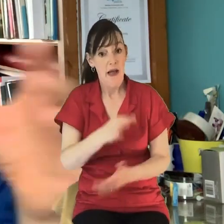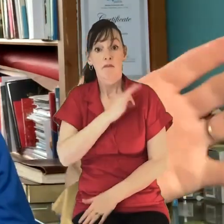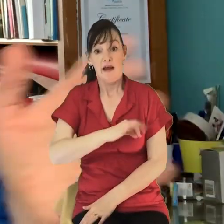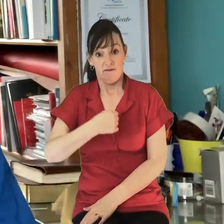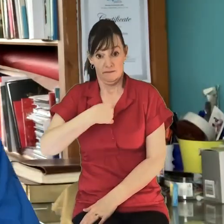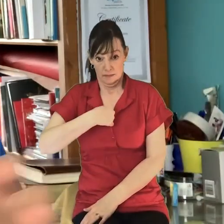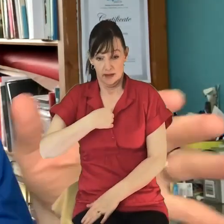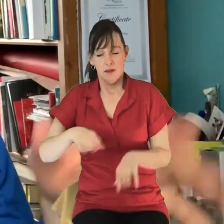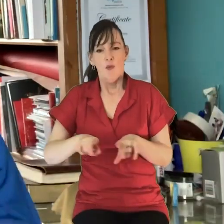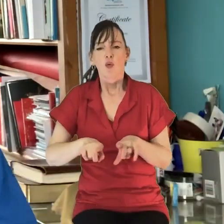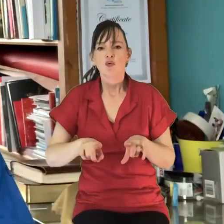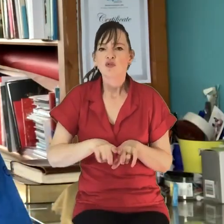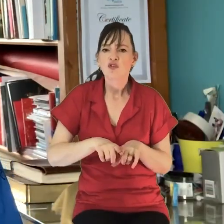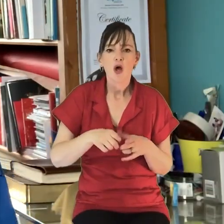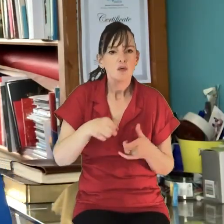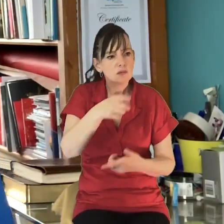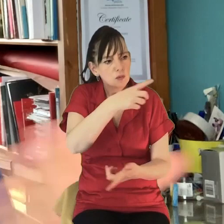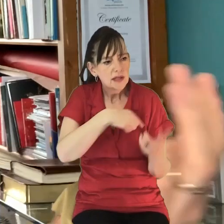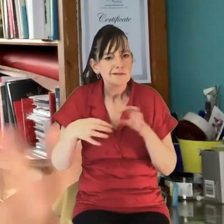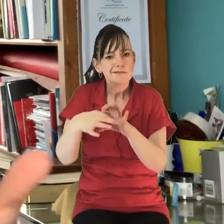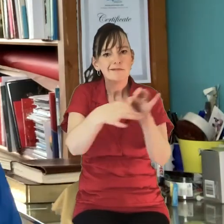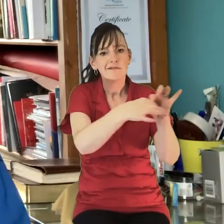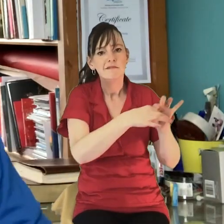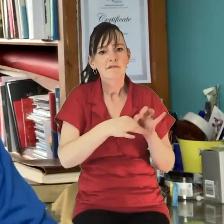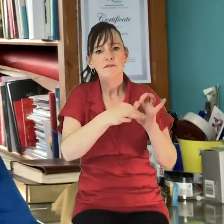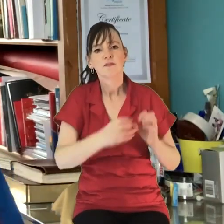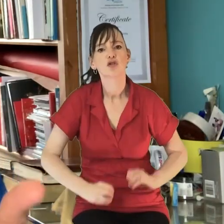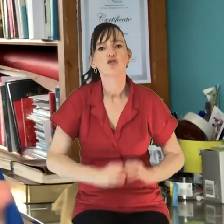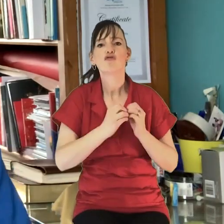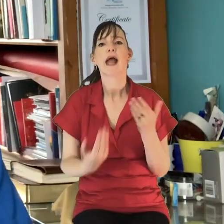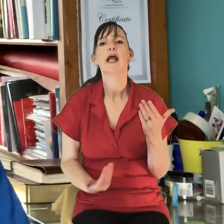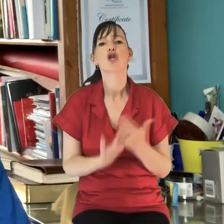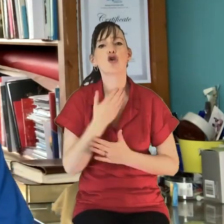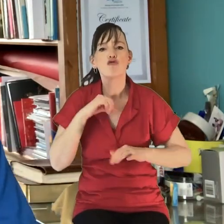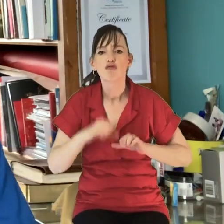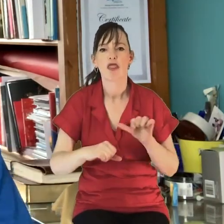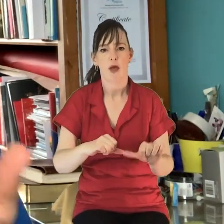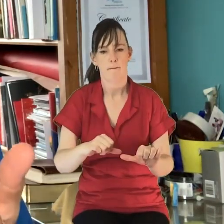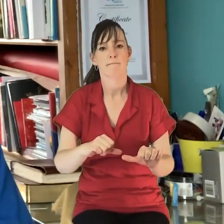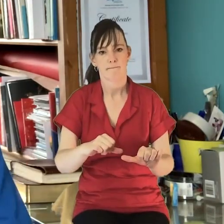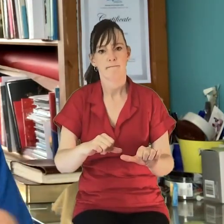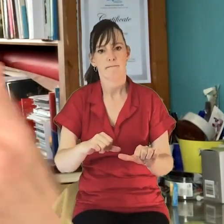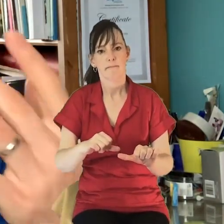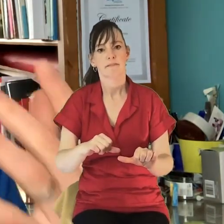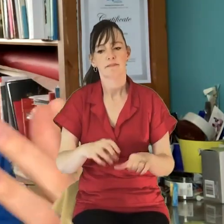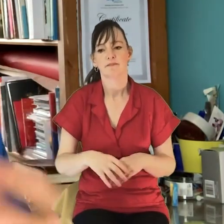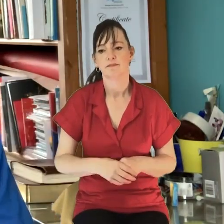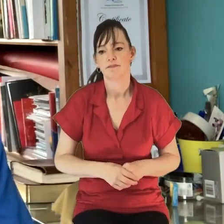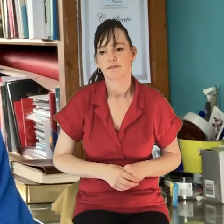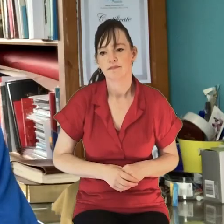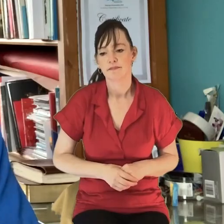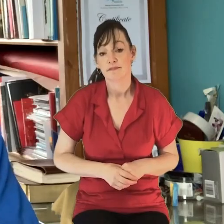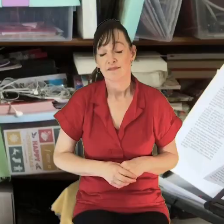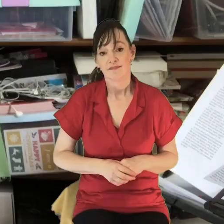in this kind of this strange landscape. But actually the sense of actually coming together and creating a new rhythm to live out the gospel in these disrupted